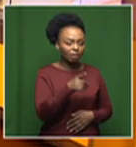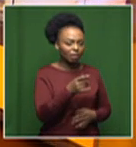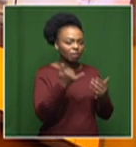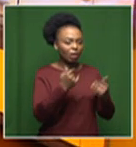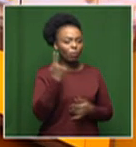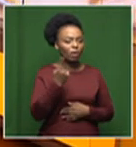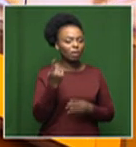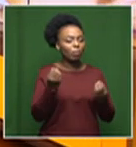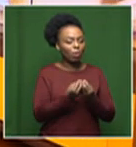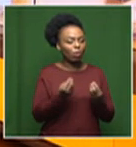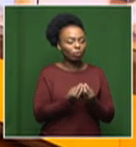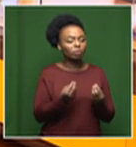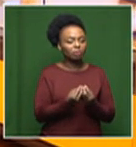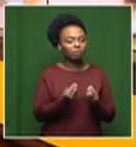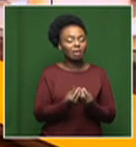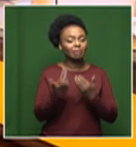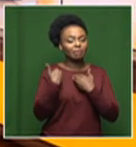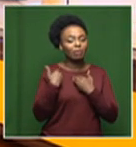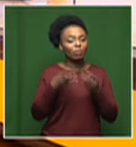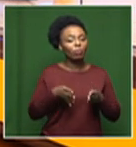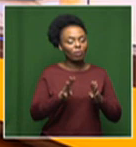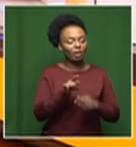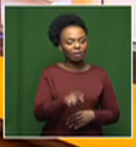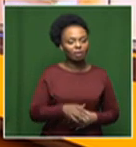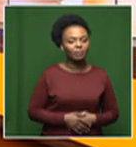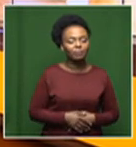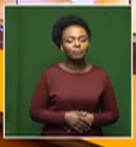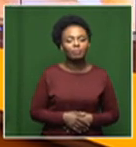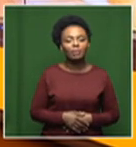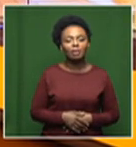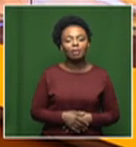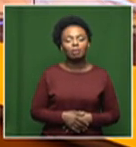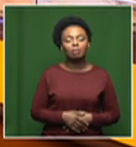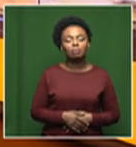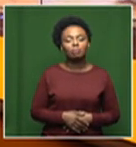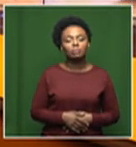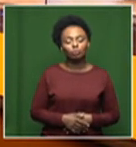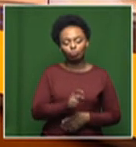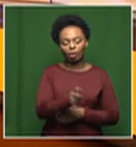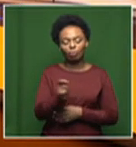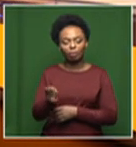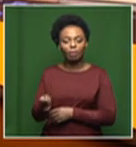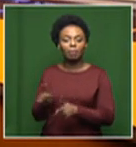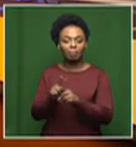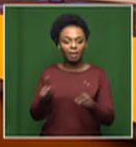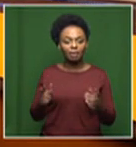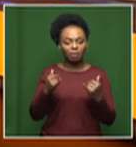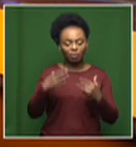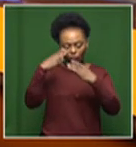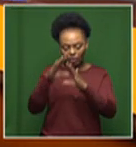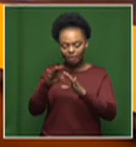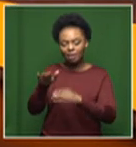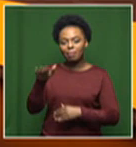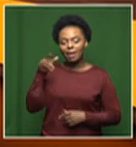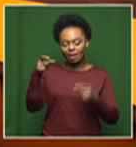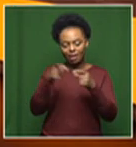of the most secure ways to do digital transactions. But we're just focusing on bank cards at the moment. The tap and